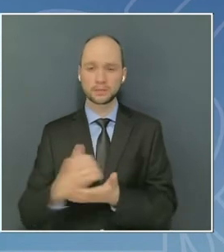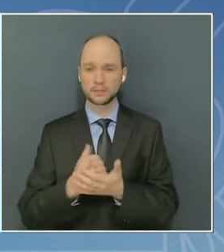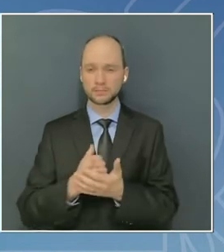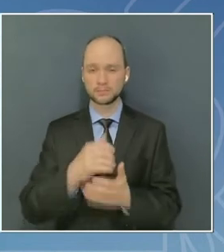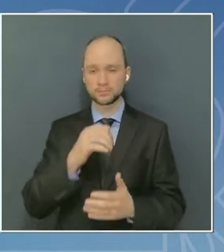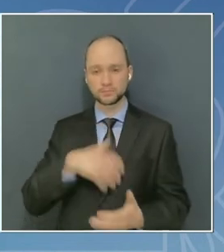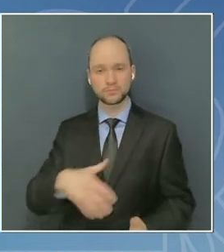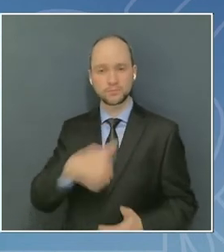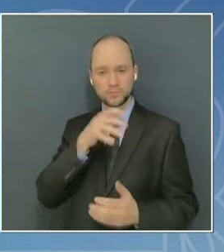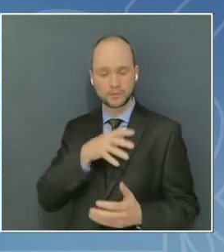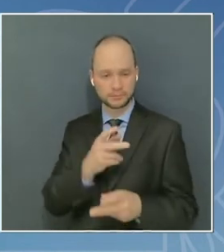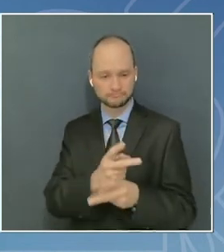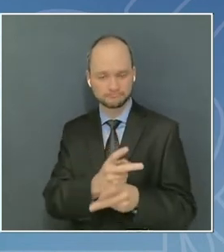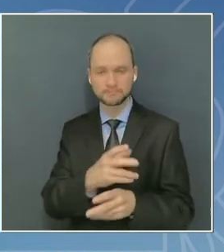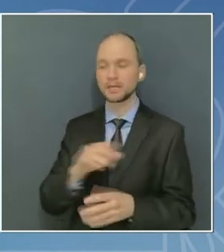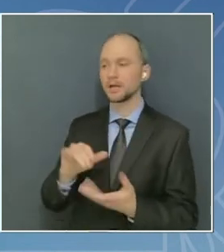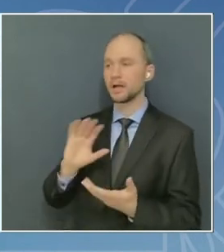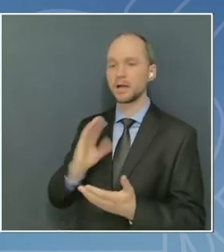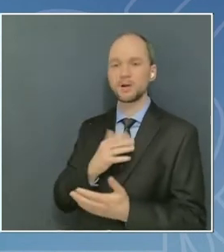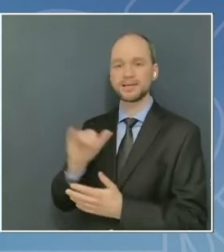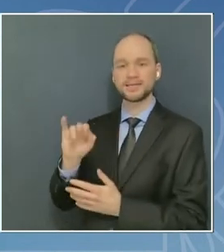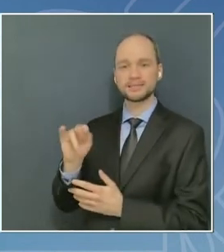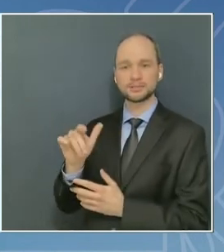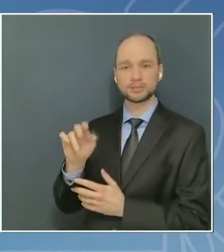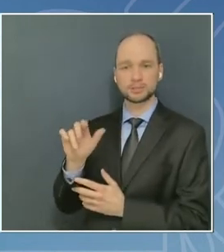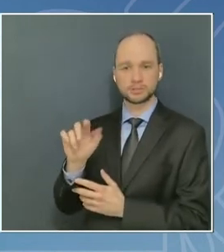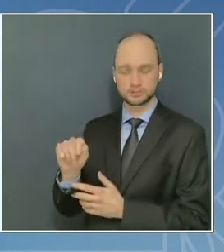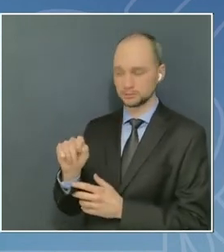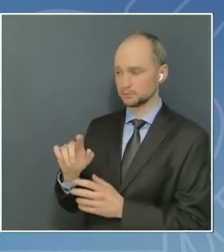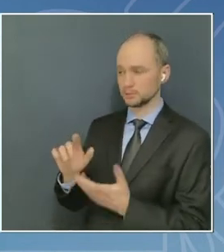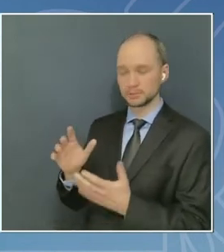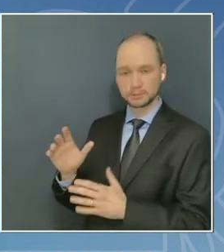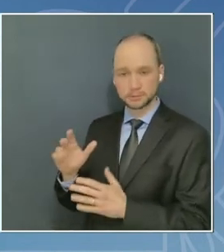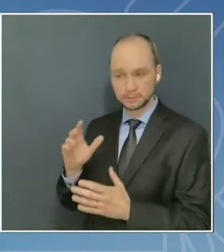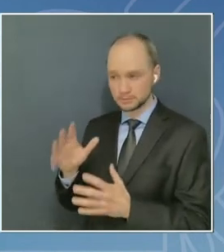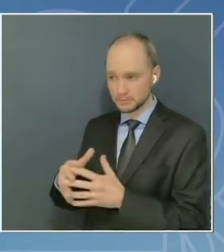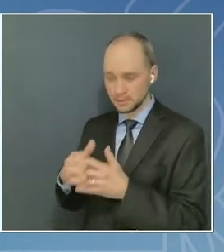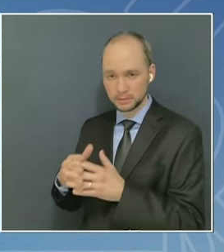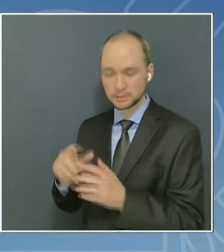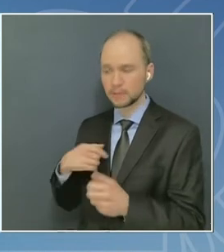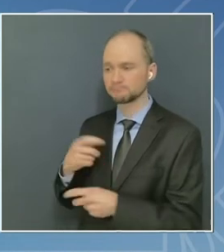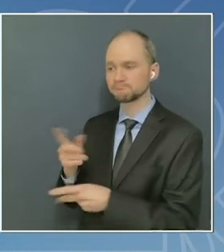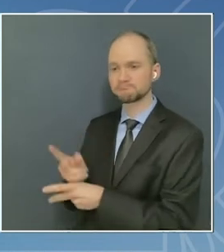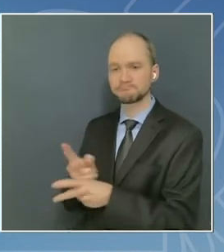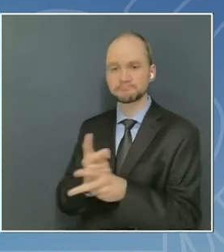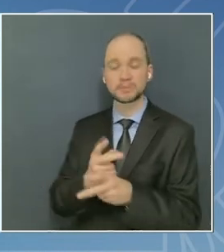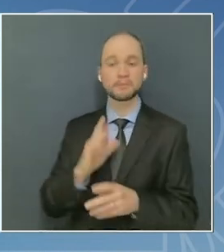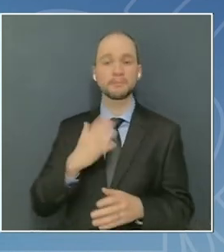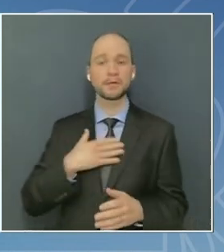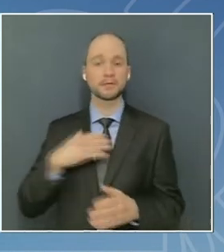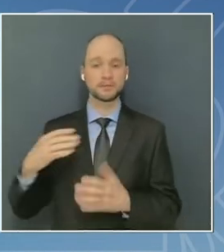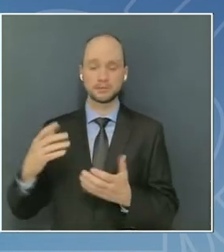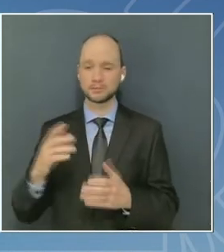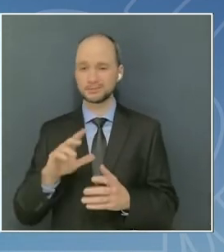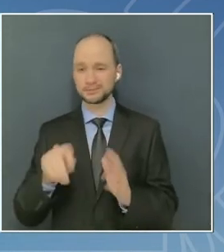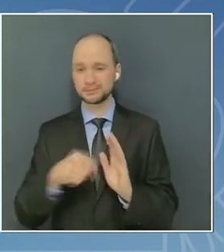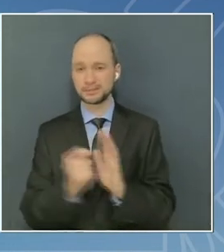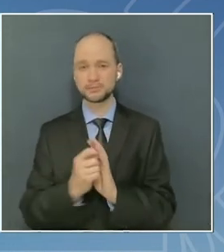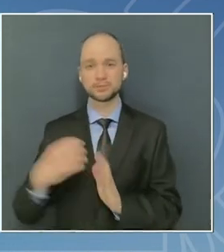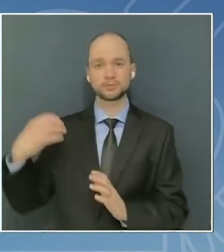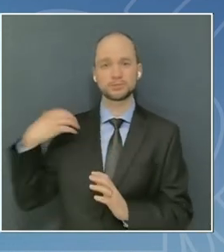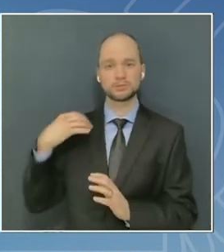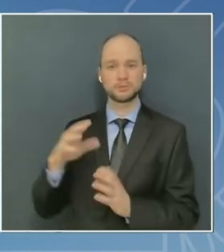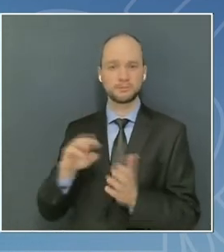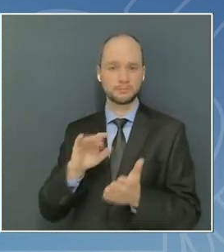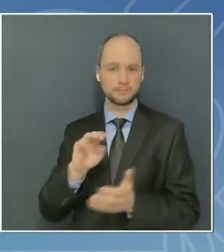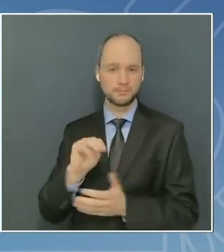our indigent disabled Americans during my time as Chief Medical Officer for Louisiana Medicaid. But one thing, regardless of